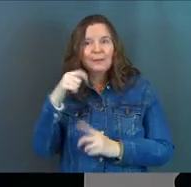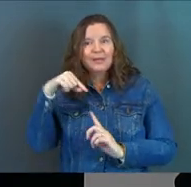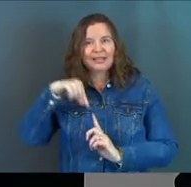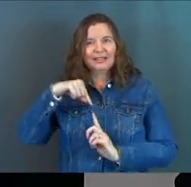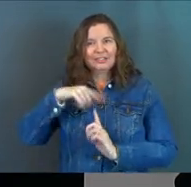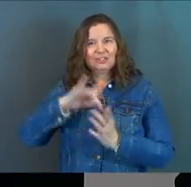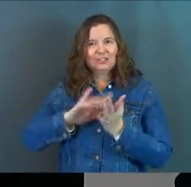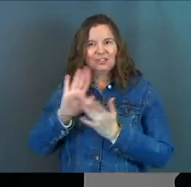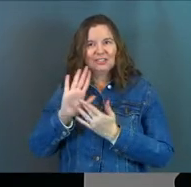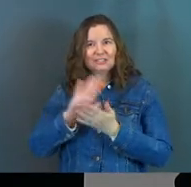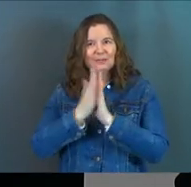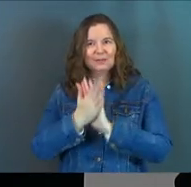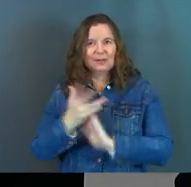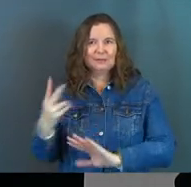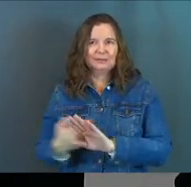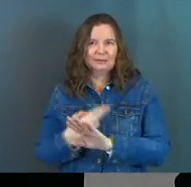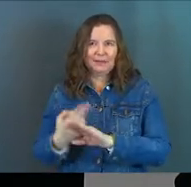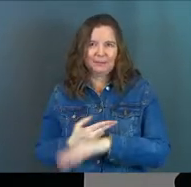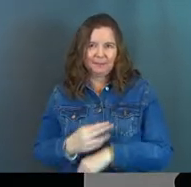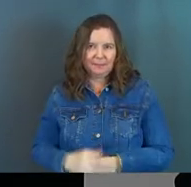Because he's the lamb at the table.